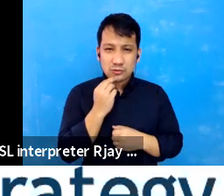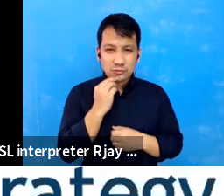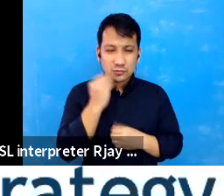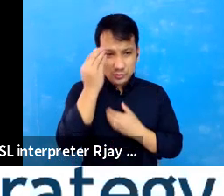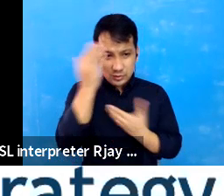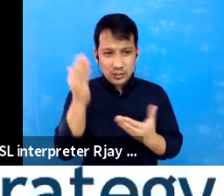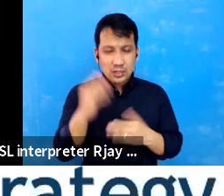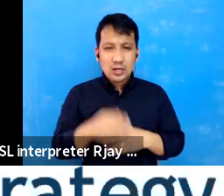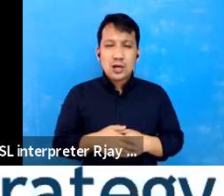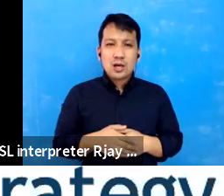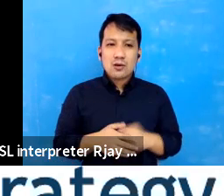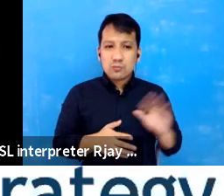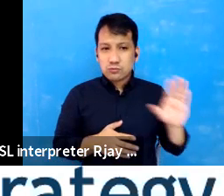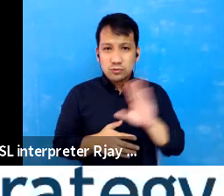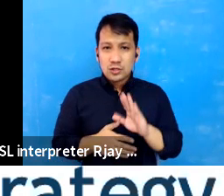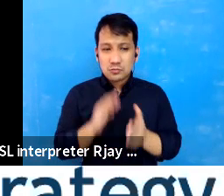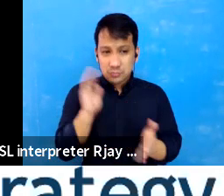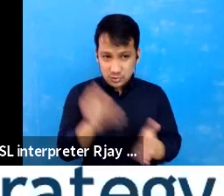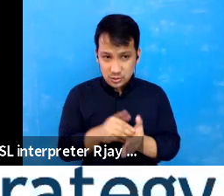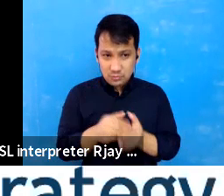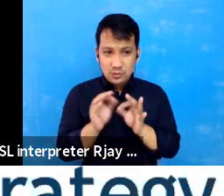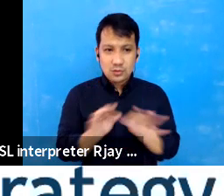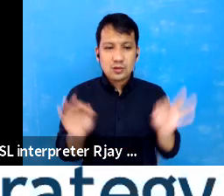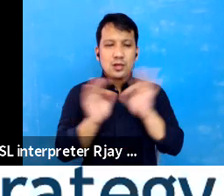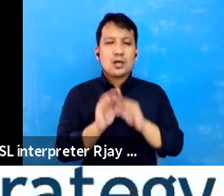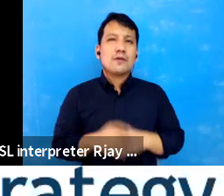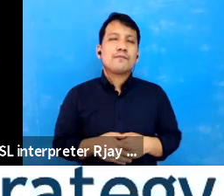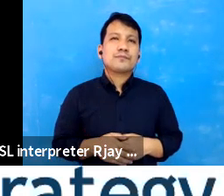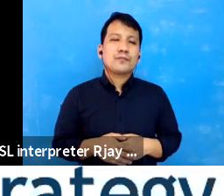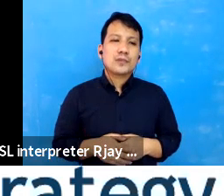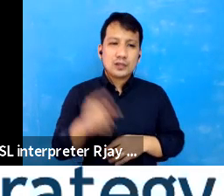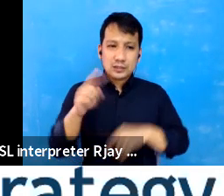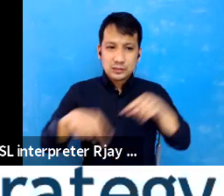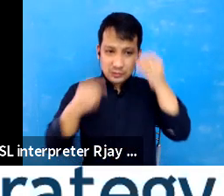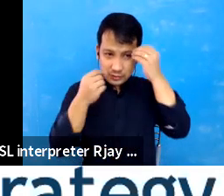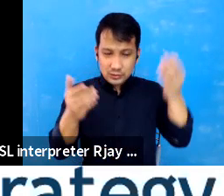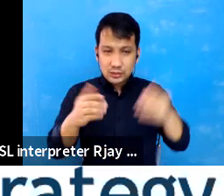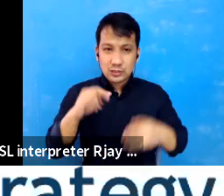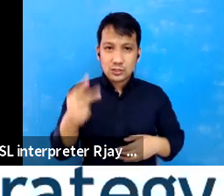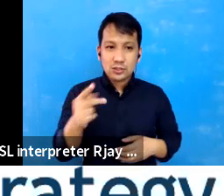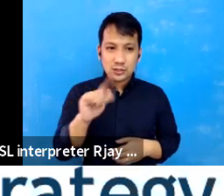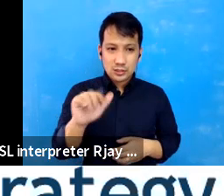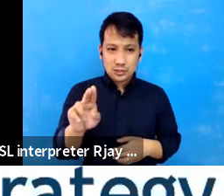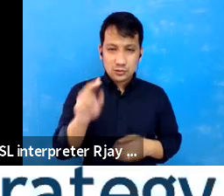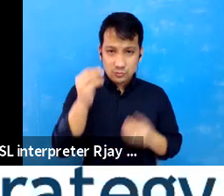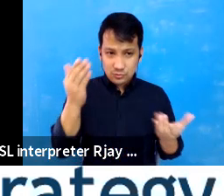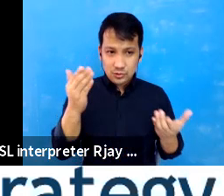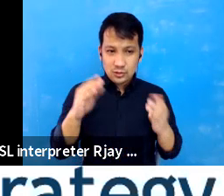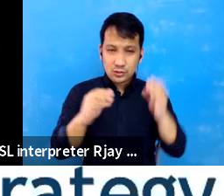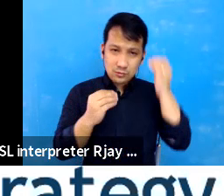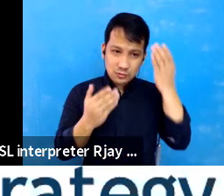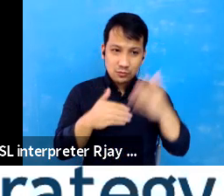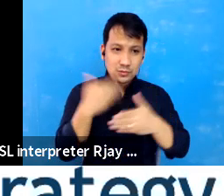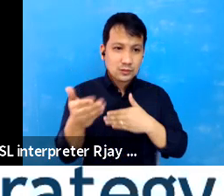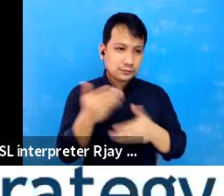are centered on. As the different local chief executives have presented, next